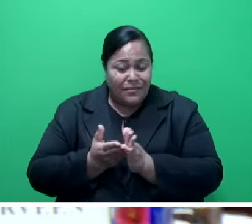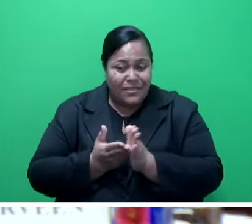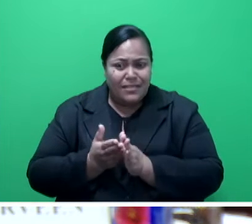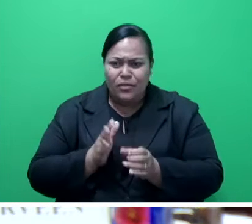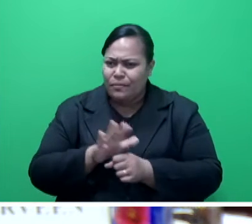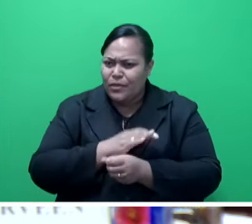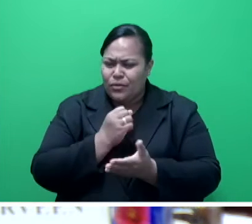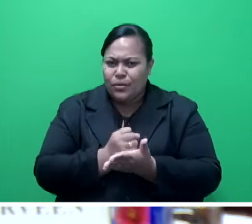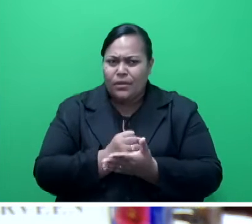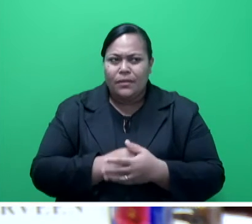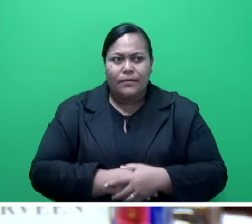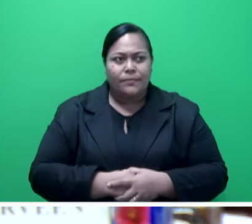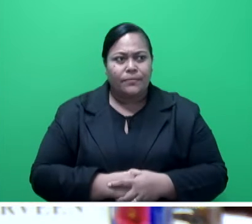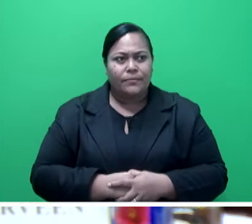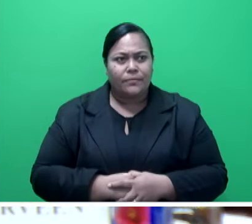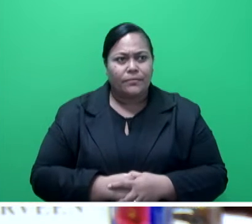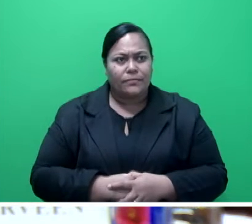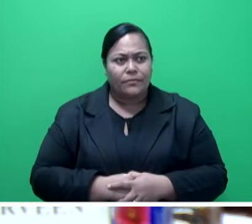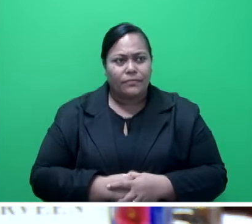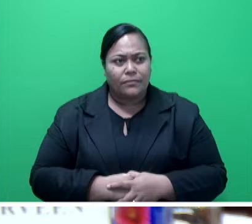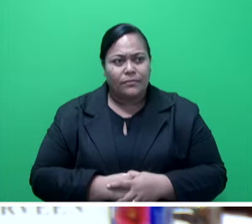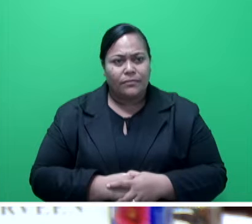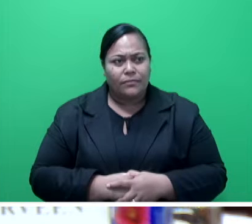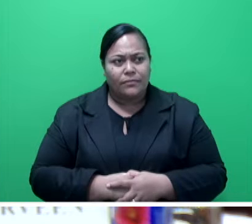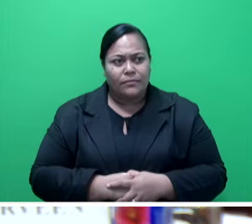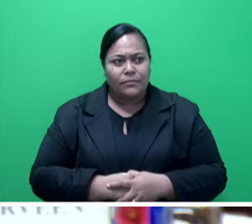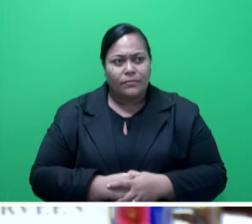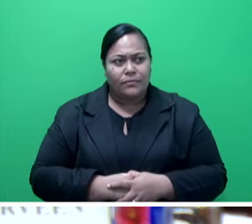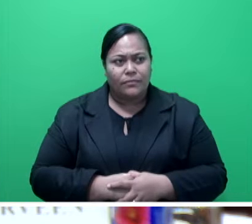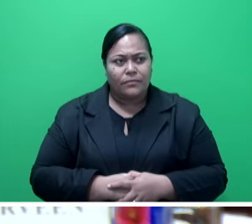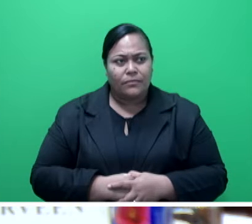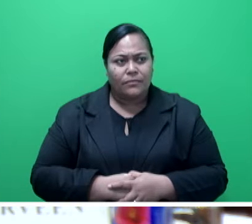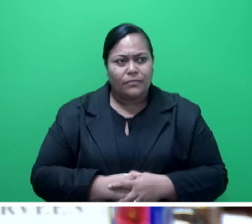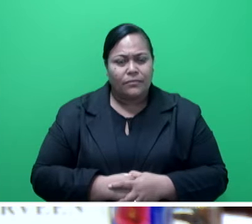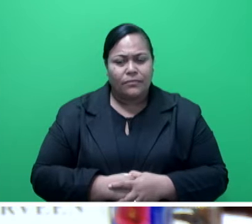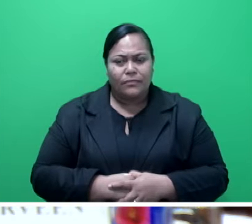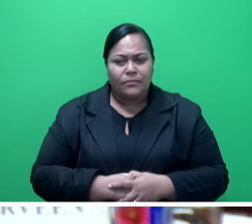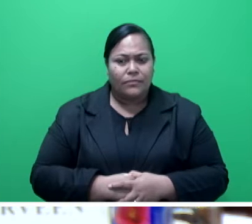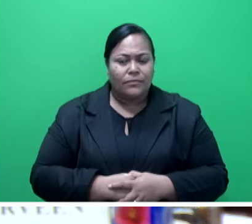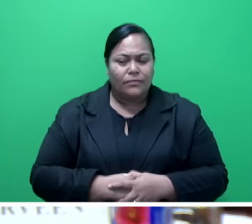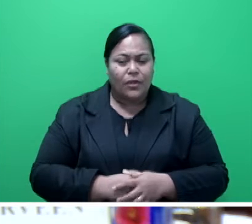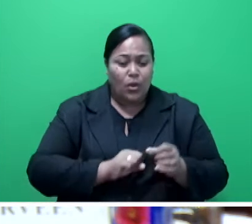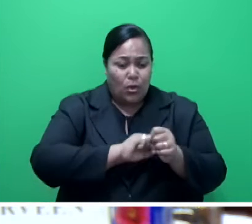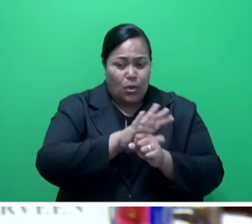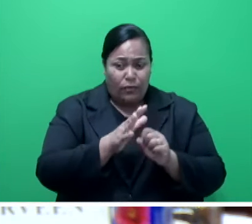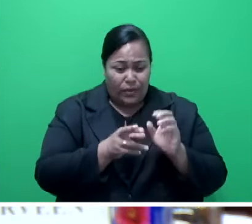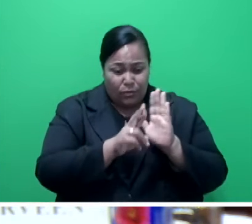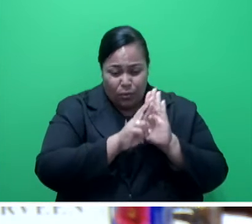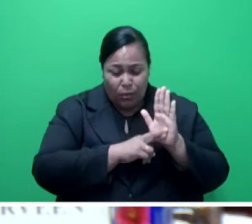have COVID-safe measures based on the implementation of multi-layers of mitigation